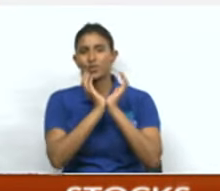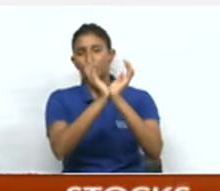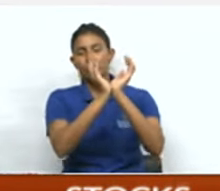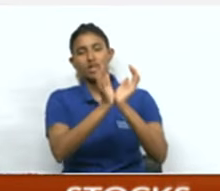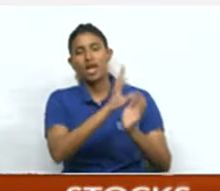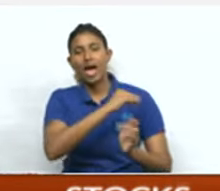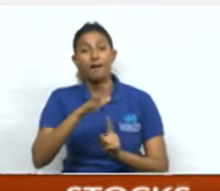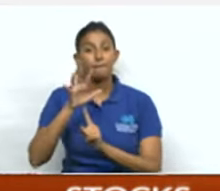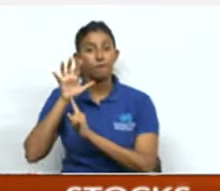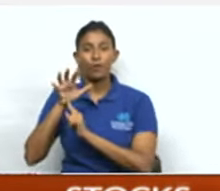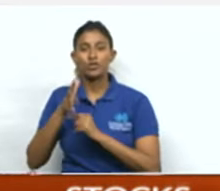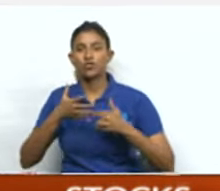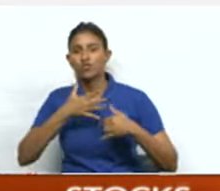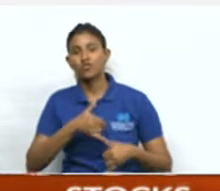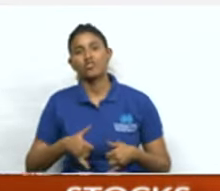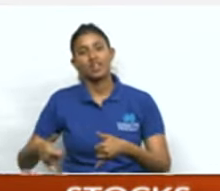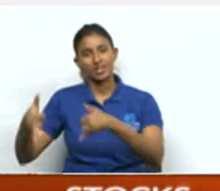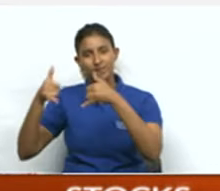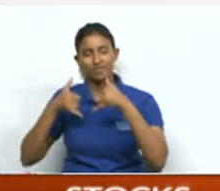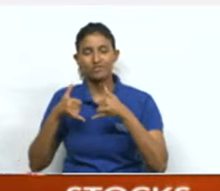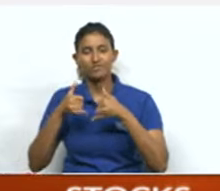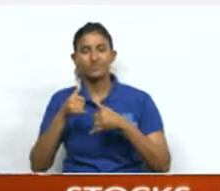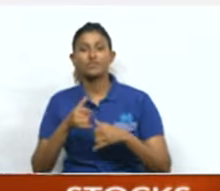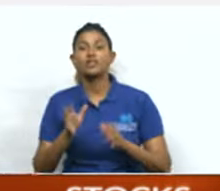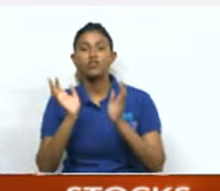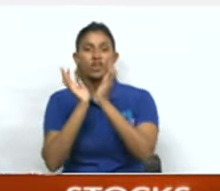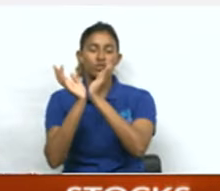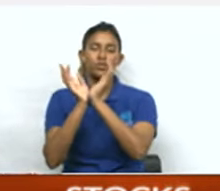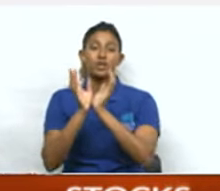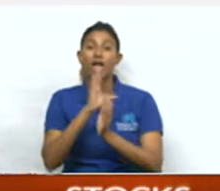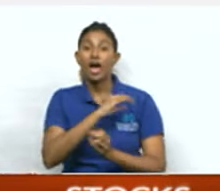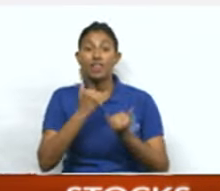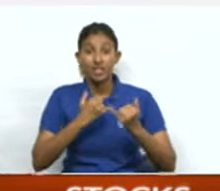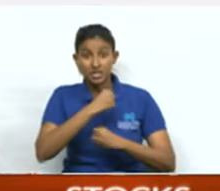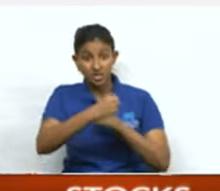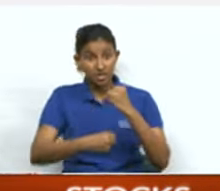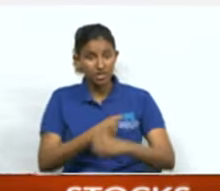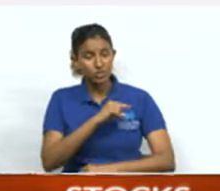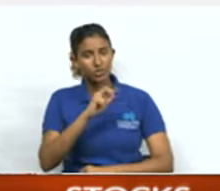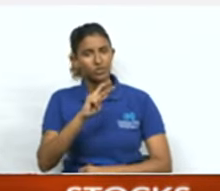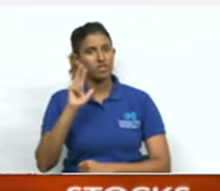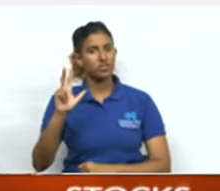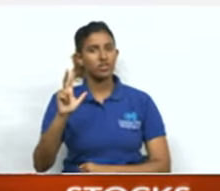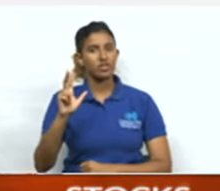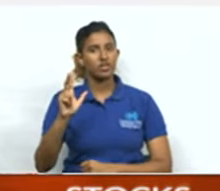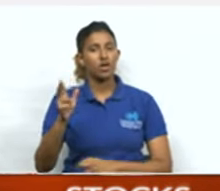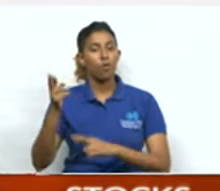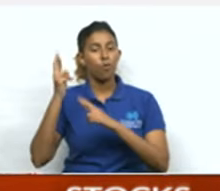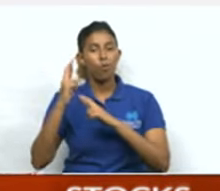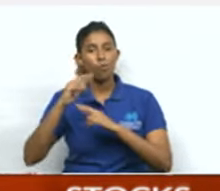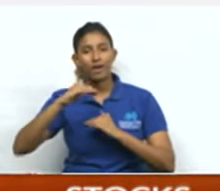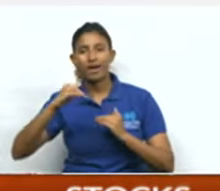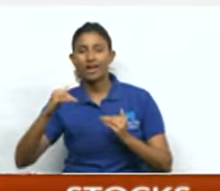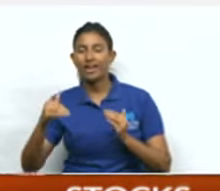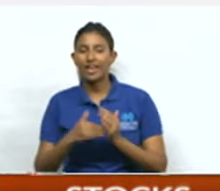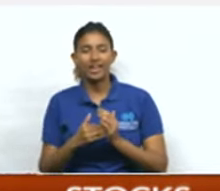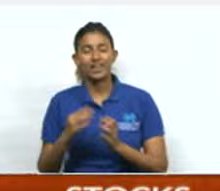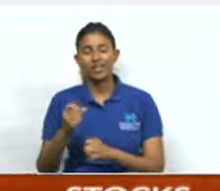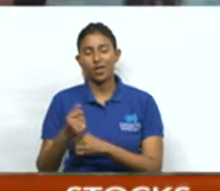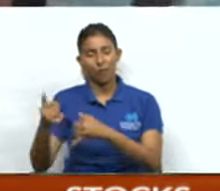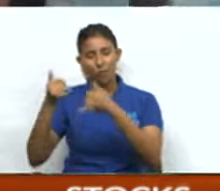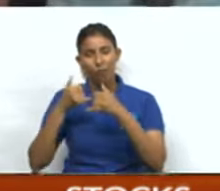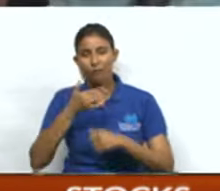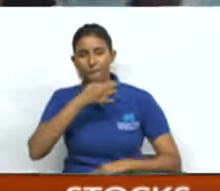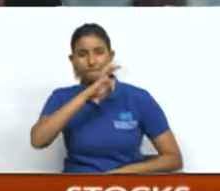and we also returned in terms of doing that this year again in 2023, where we also copped the award of best performing credit